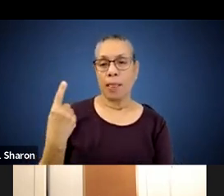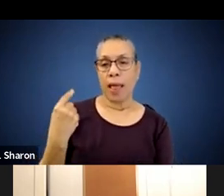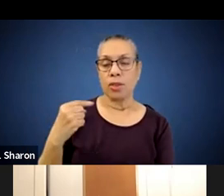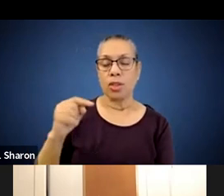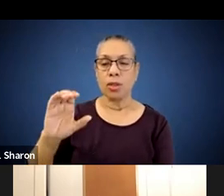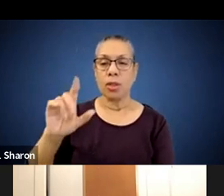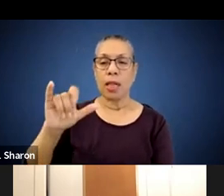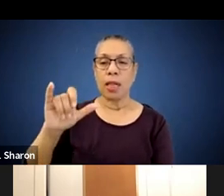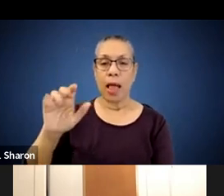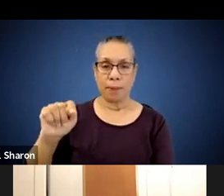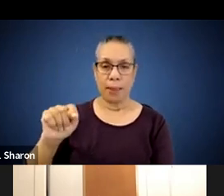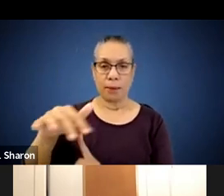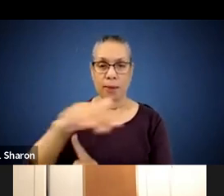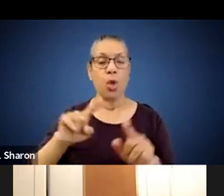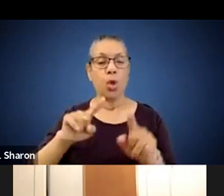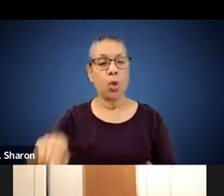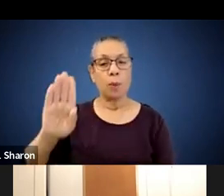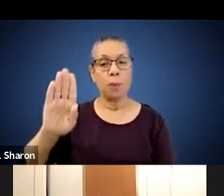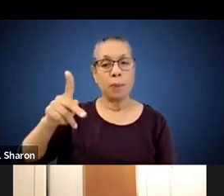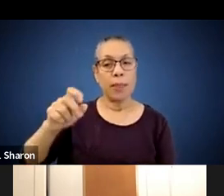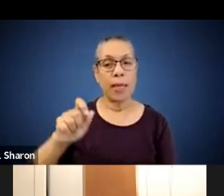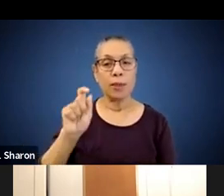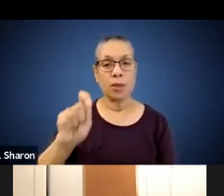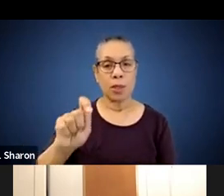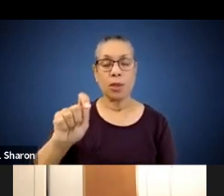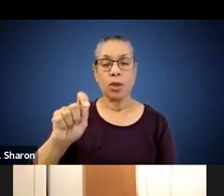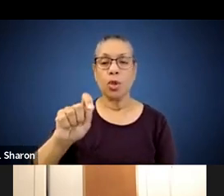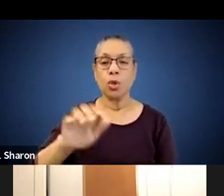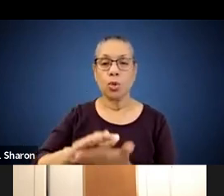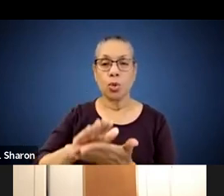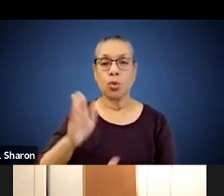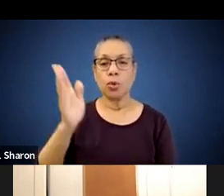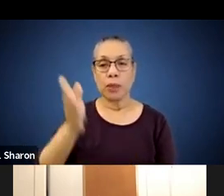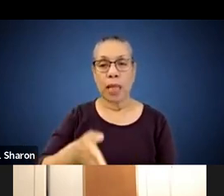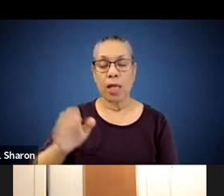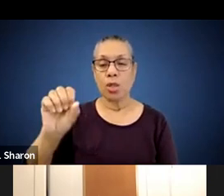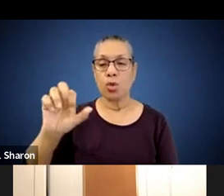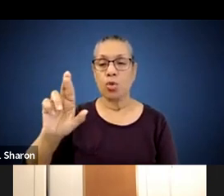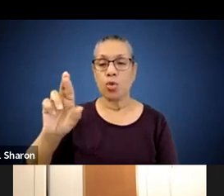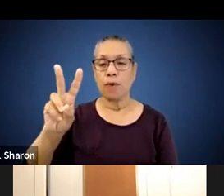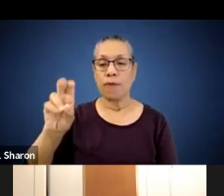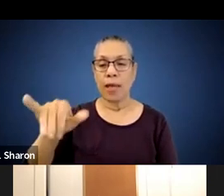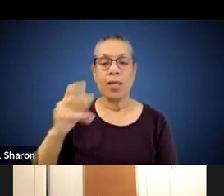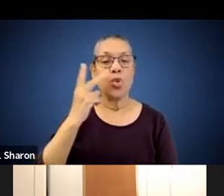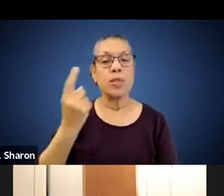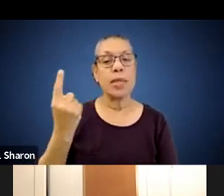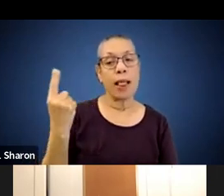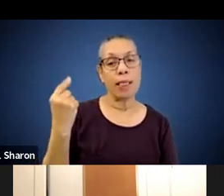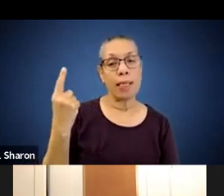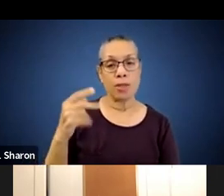online if you go to bostonpublicschools.org survey you'll be able to see last year's results